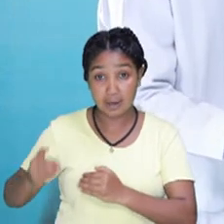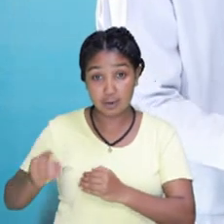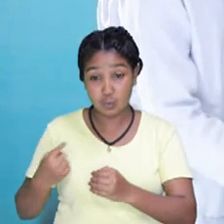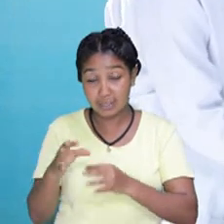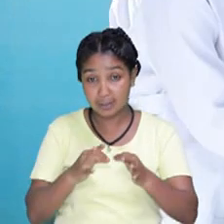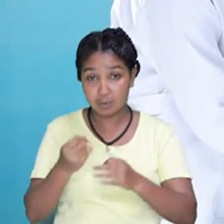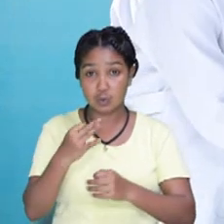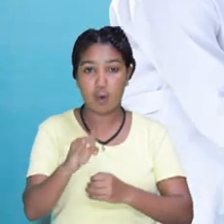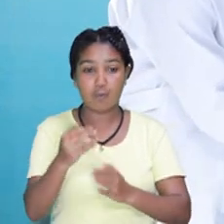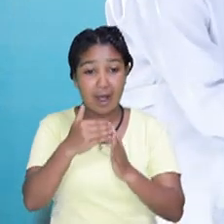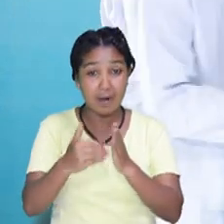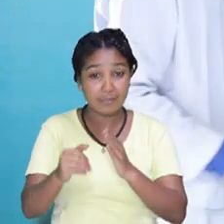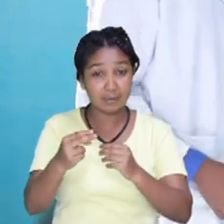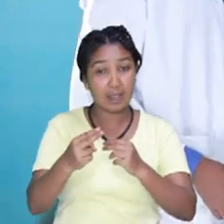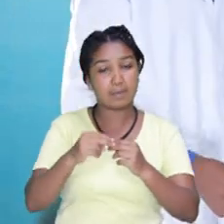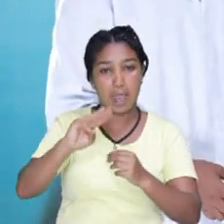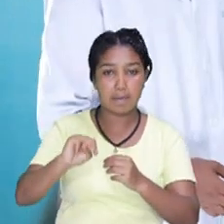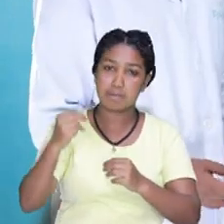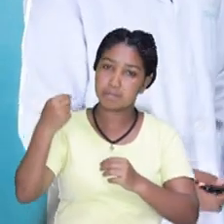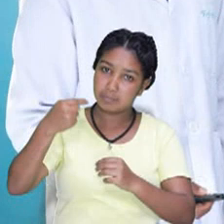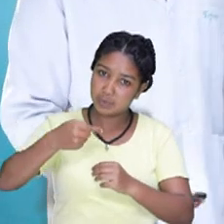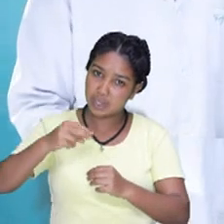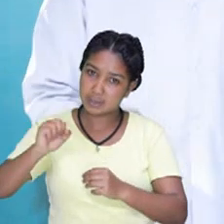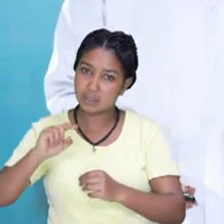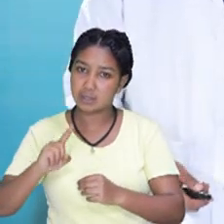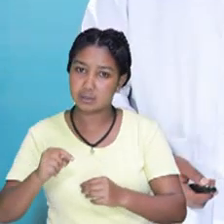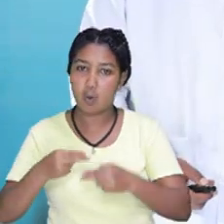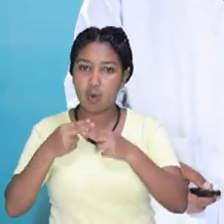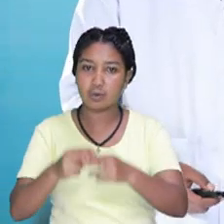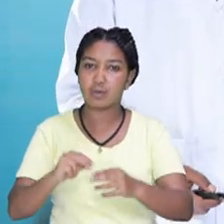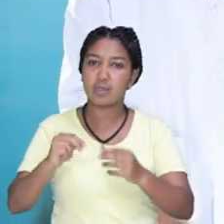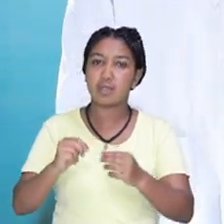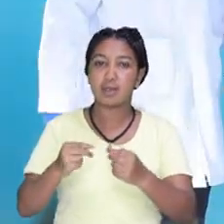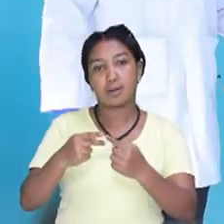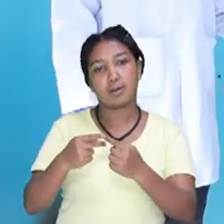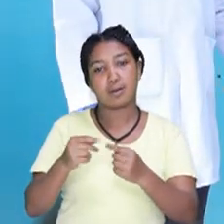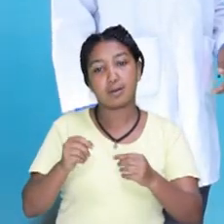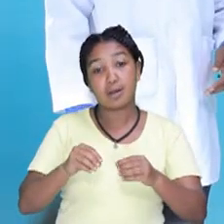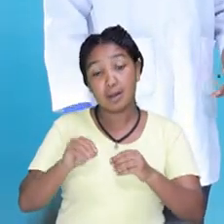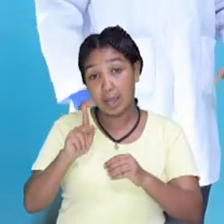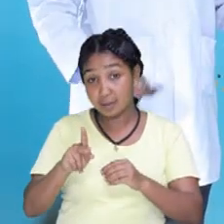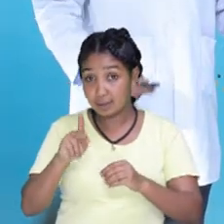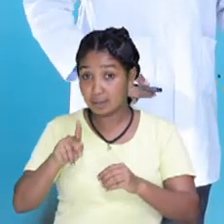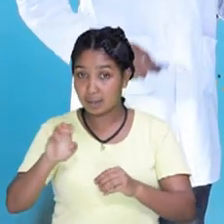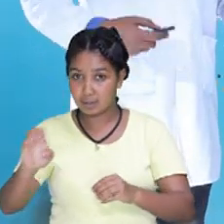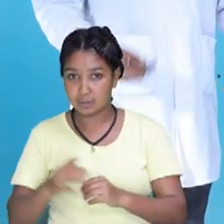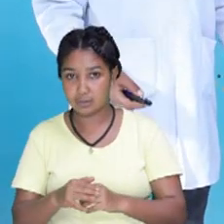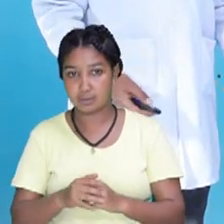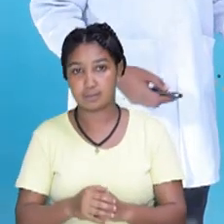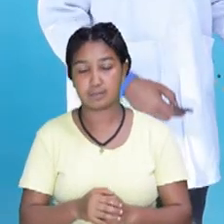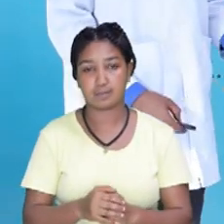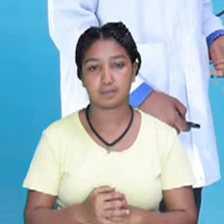is the expression of half times m times v squared, is known as kinetic energy. Because kinetic energy is the one